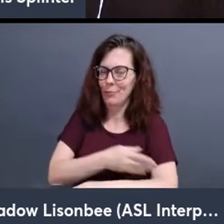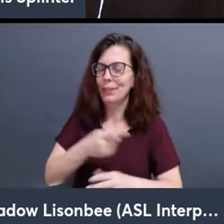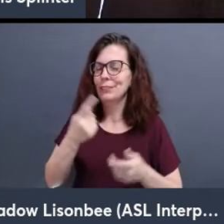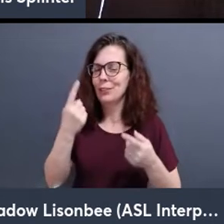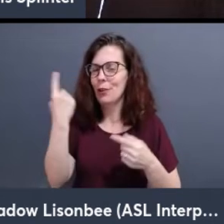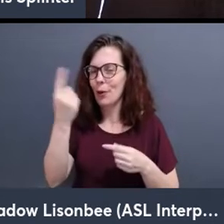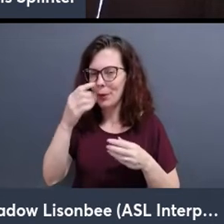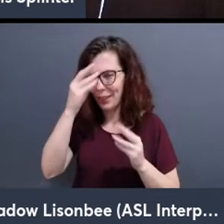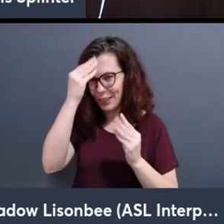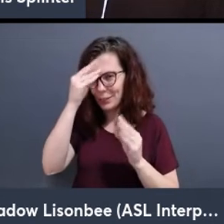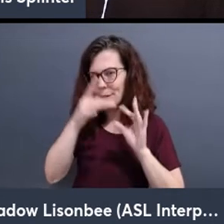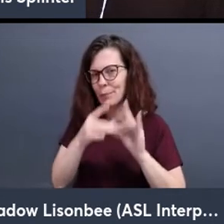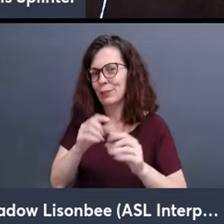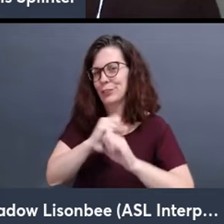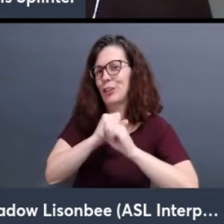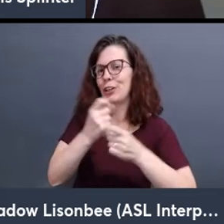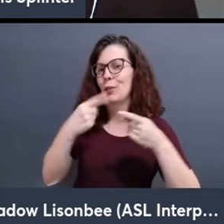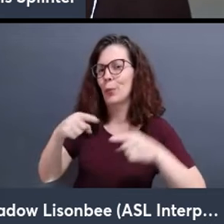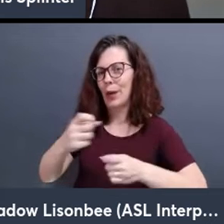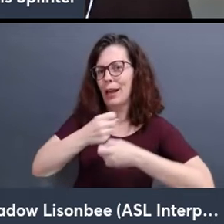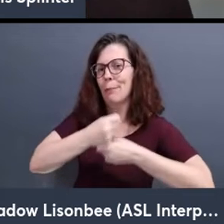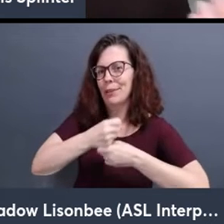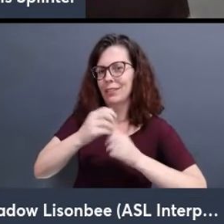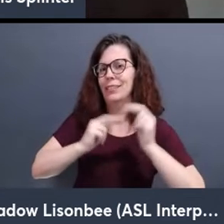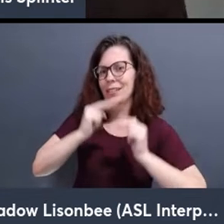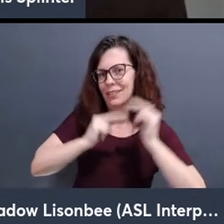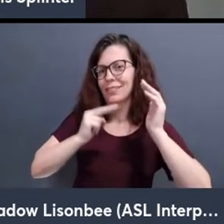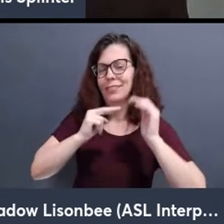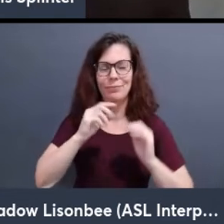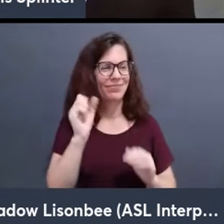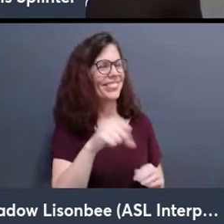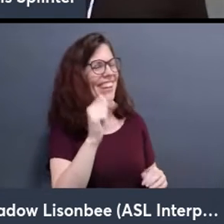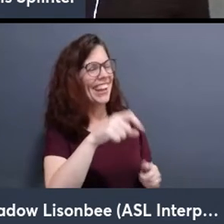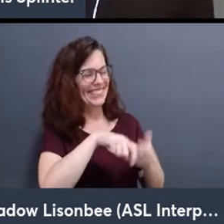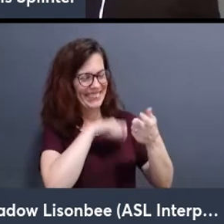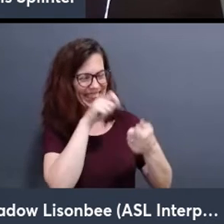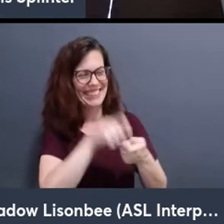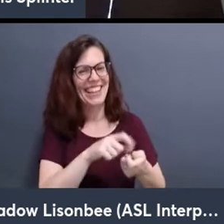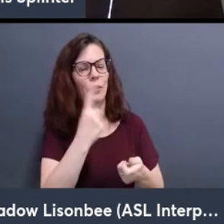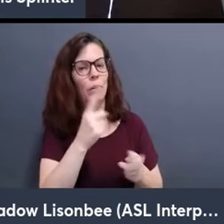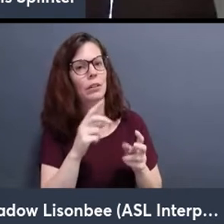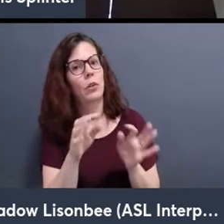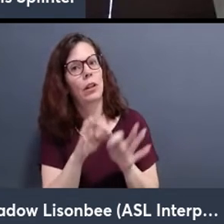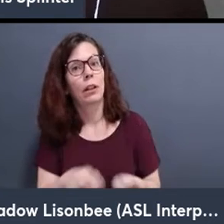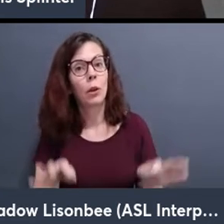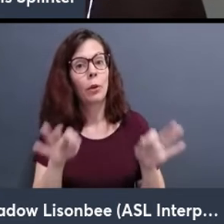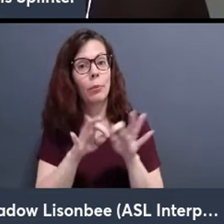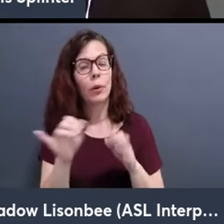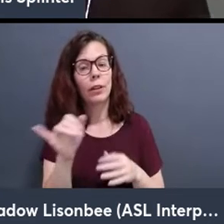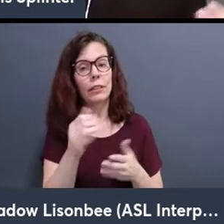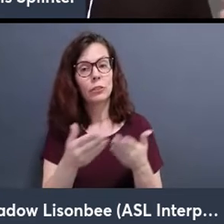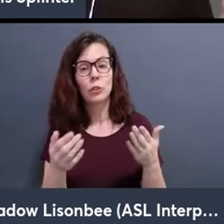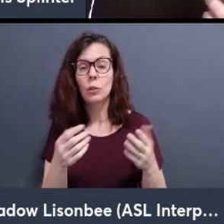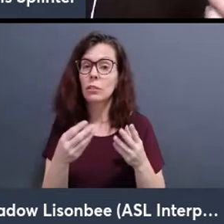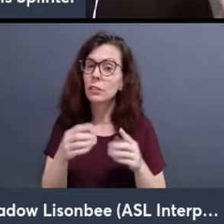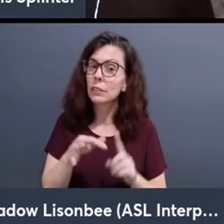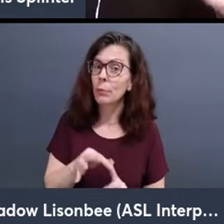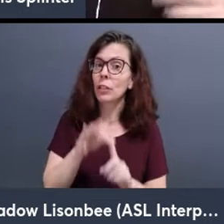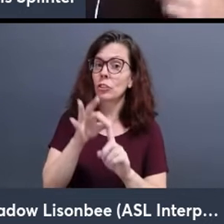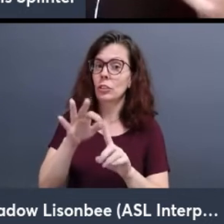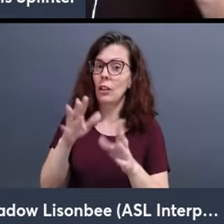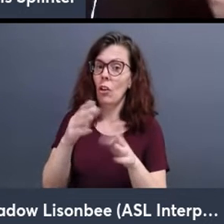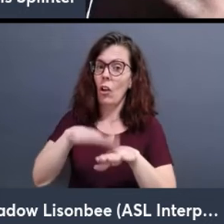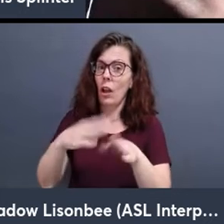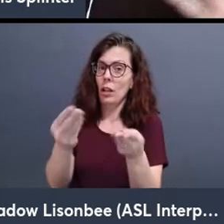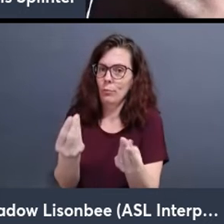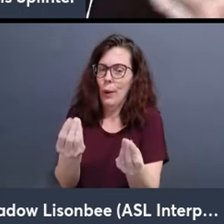building. Definitely, and that's one very important thing too. Like especially with on-prem applications,